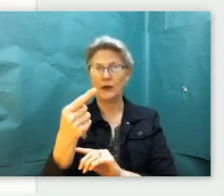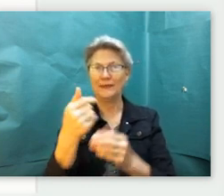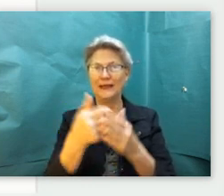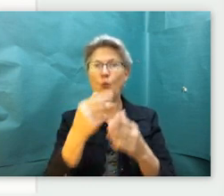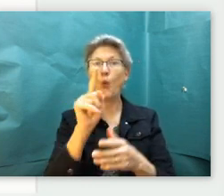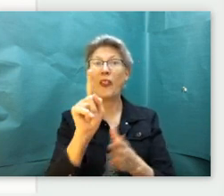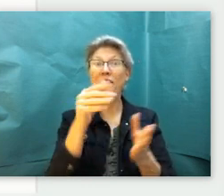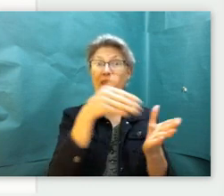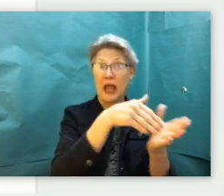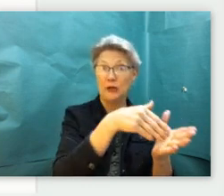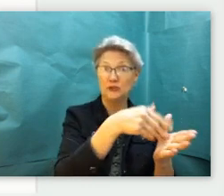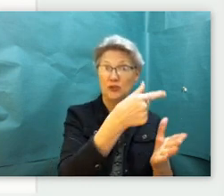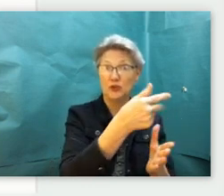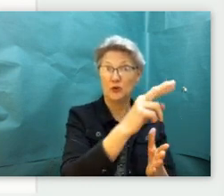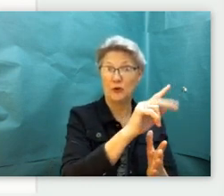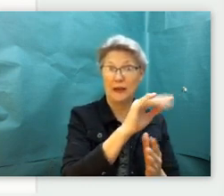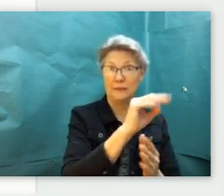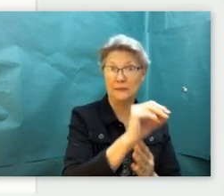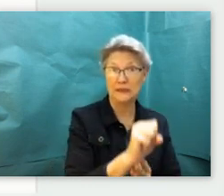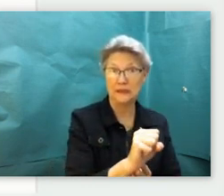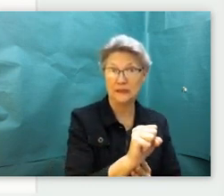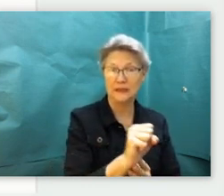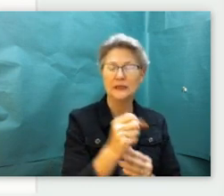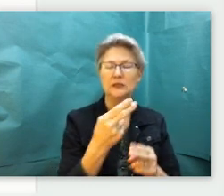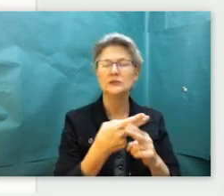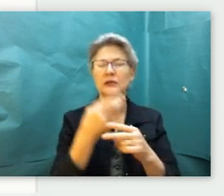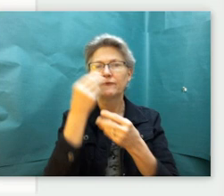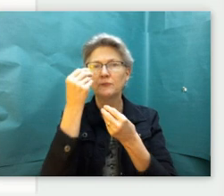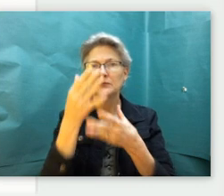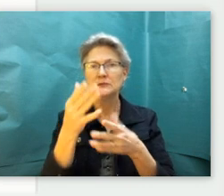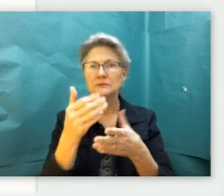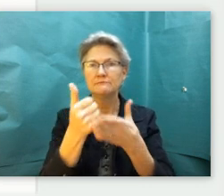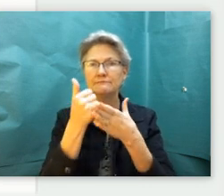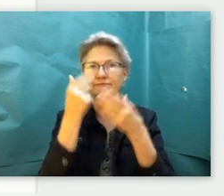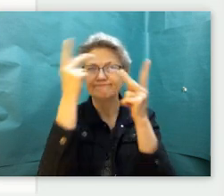1,000 grams. Well, let's use this information to help us solve some problems.